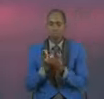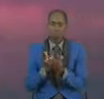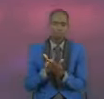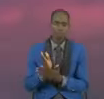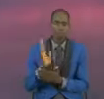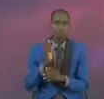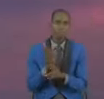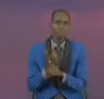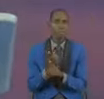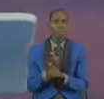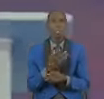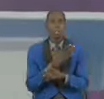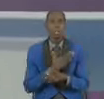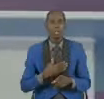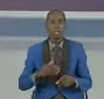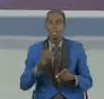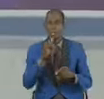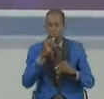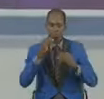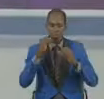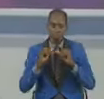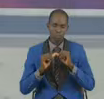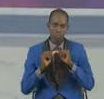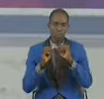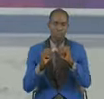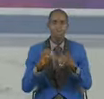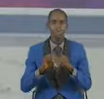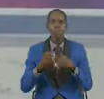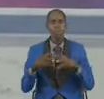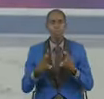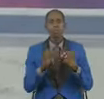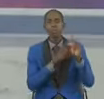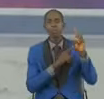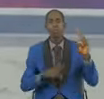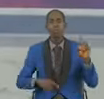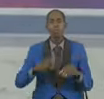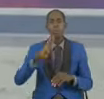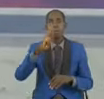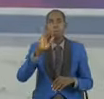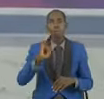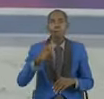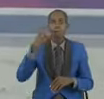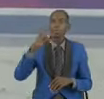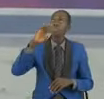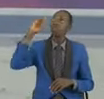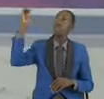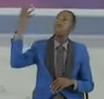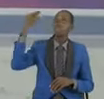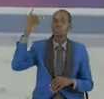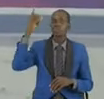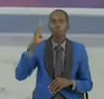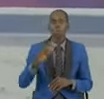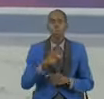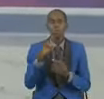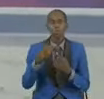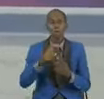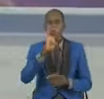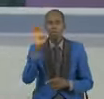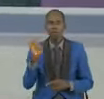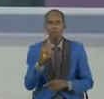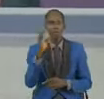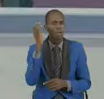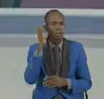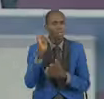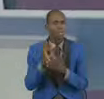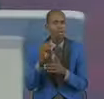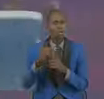the way of the Lord by the grace of God. So understand, whenever you hear about grace, by the way, we don't